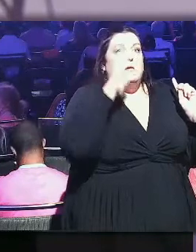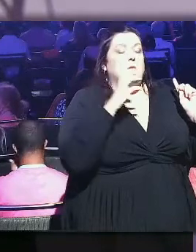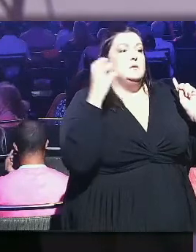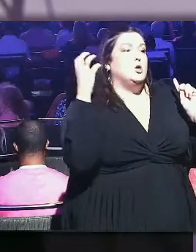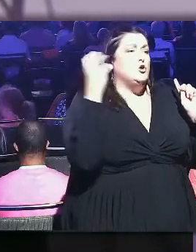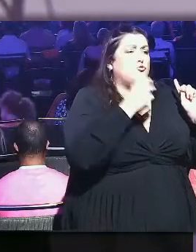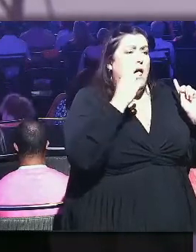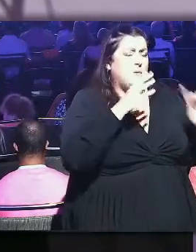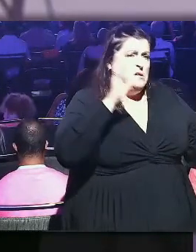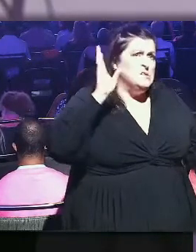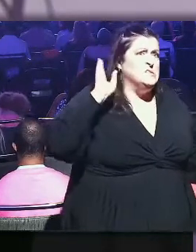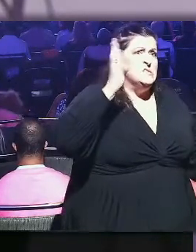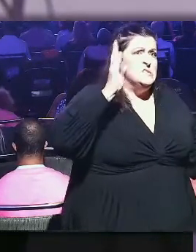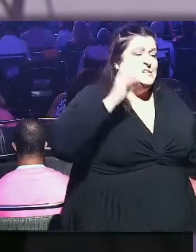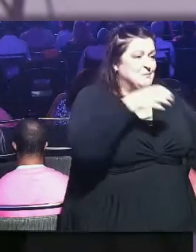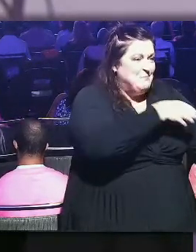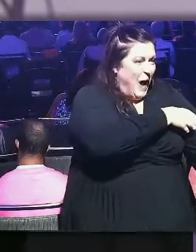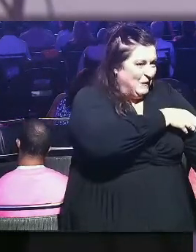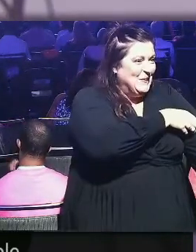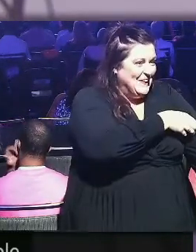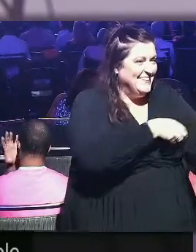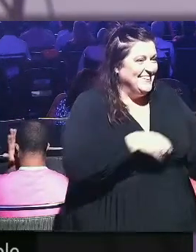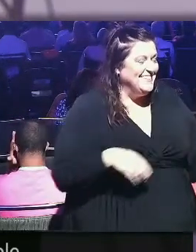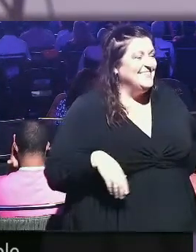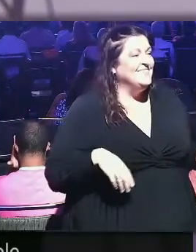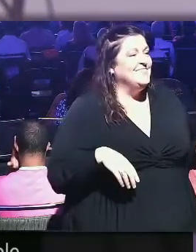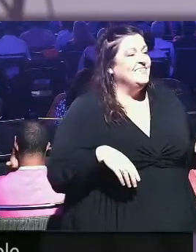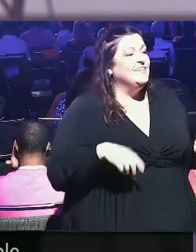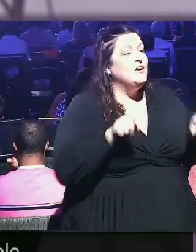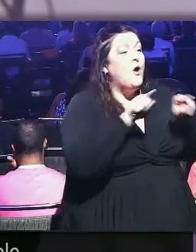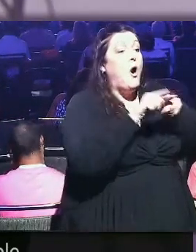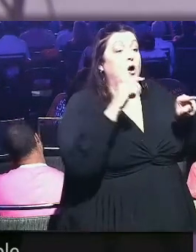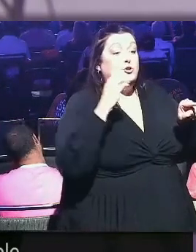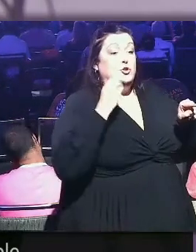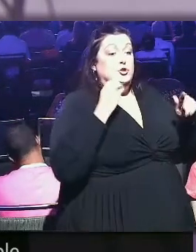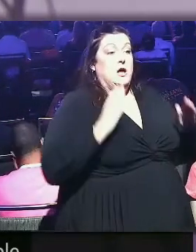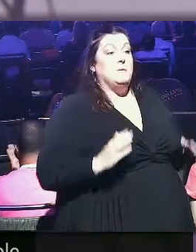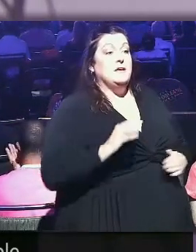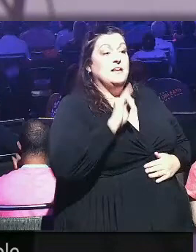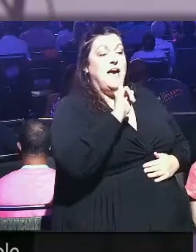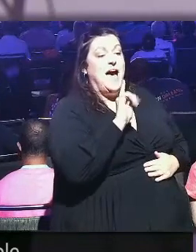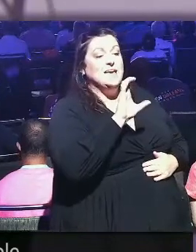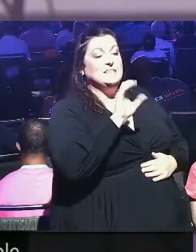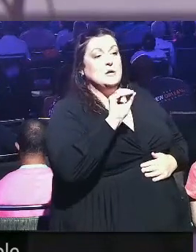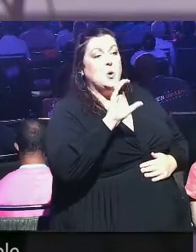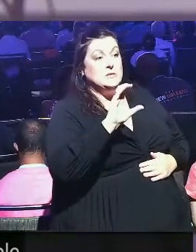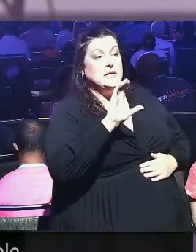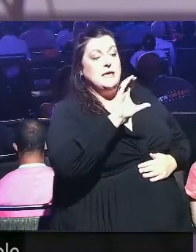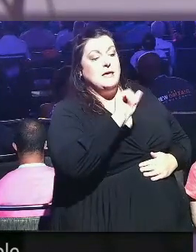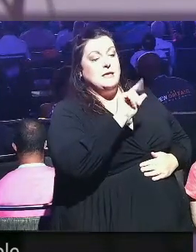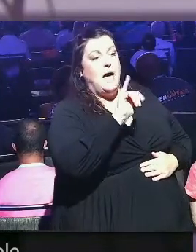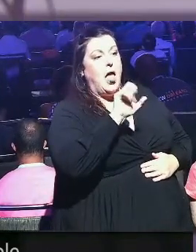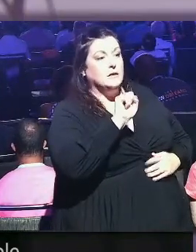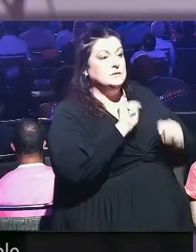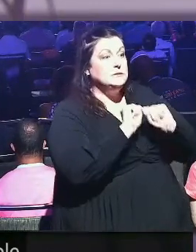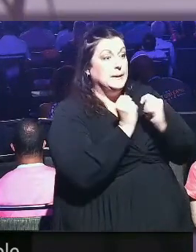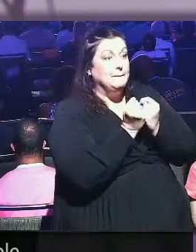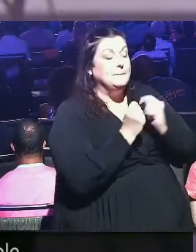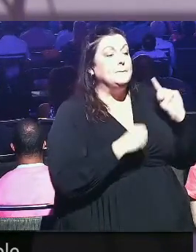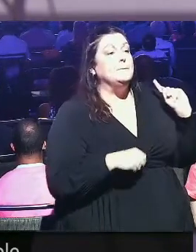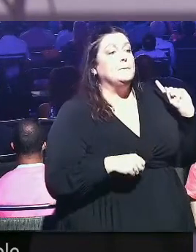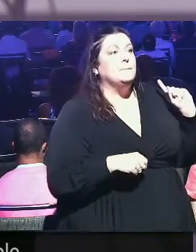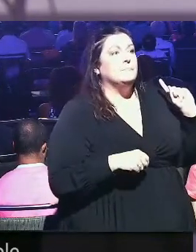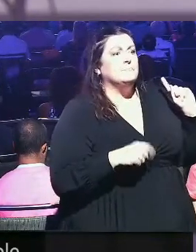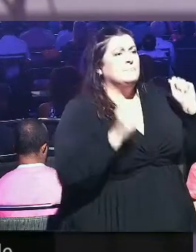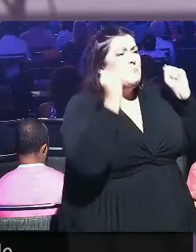bandwidth. He's also the chairman of our ICOC Catalyst team. He does so many